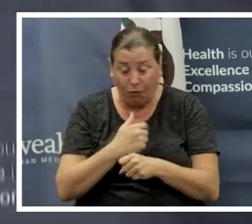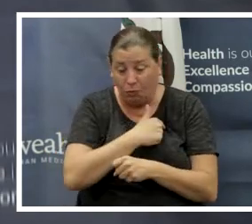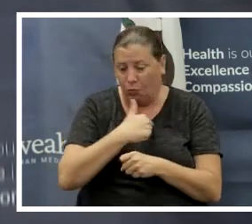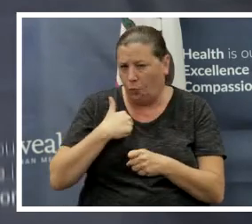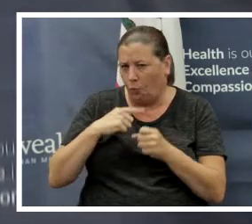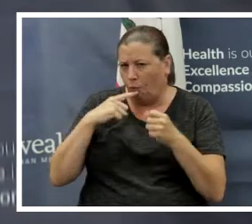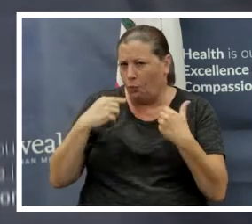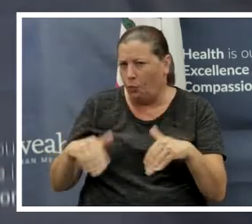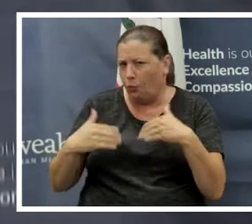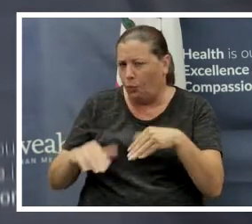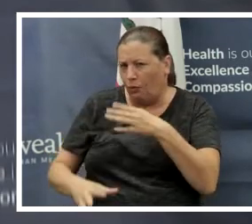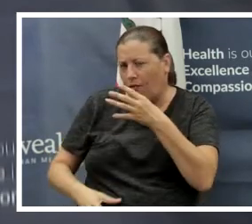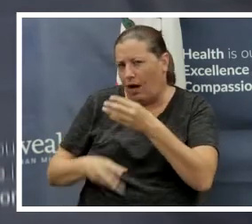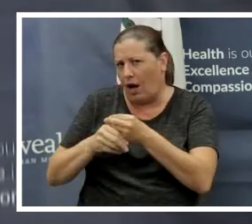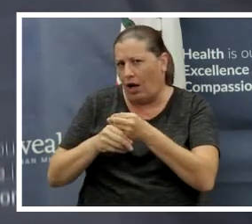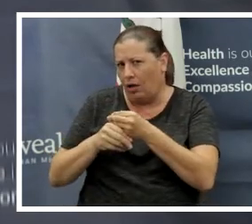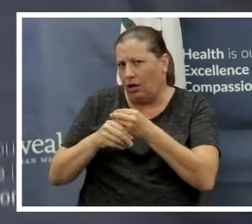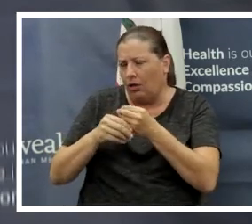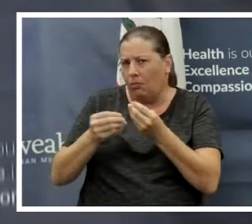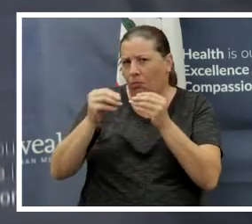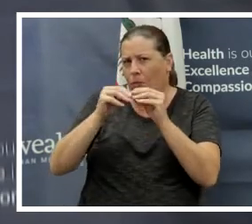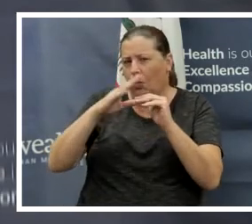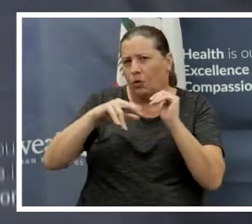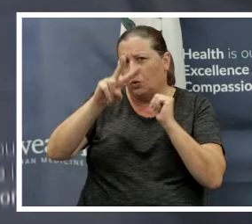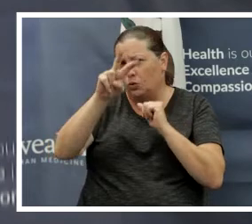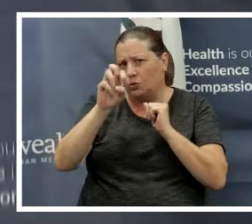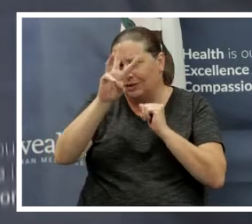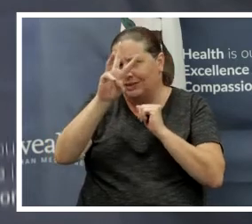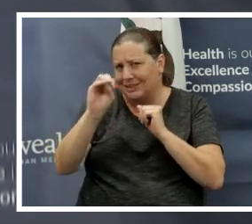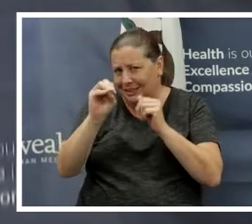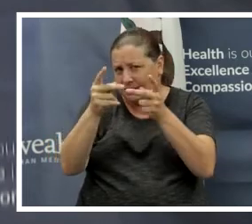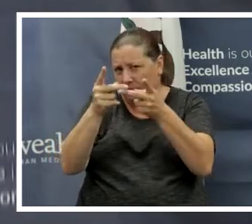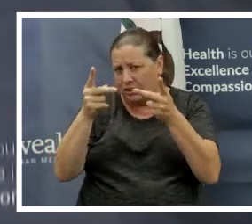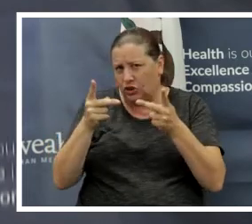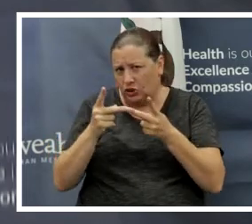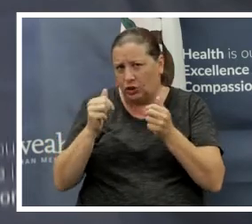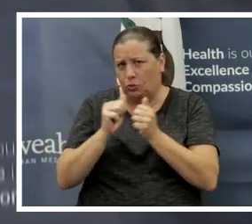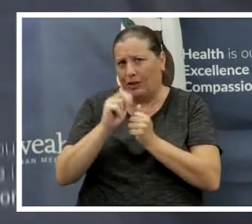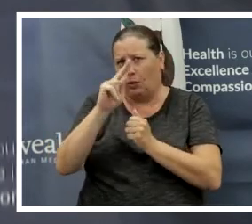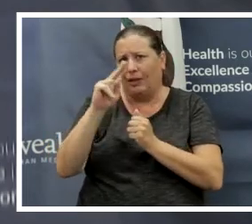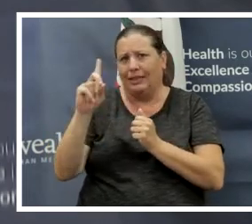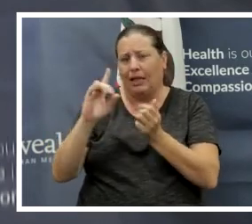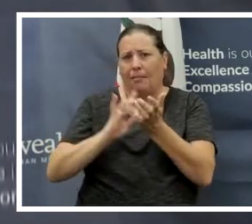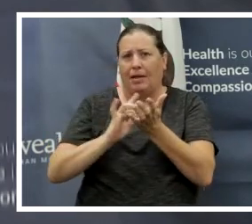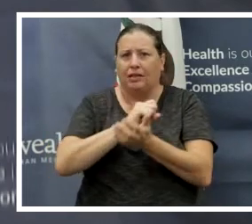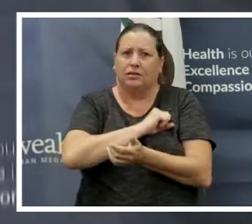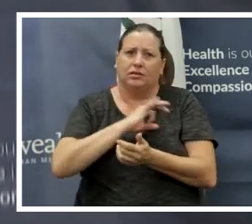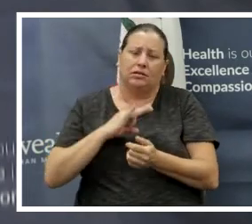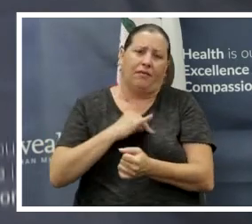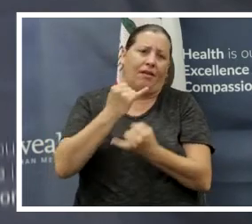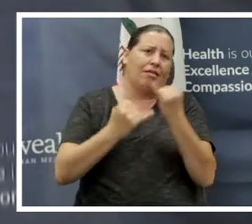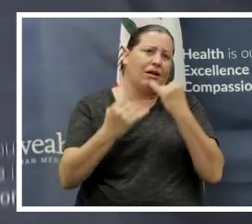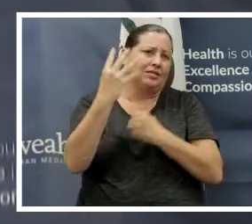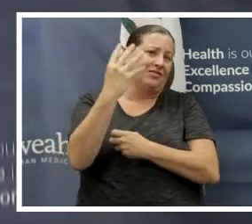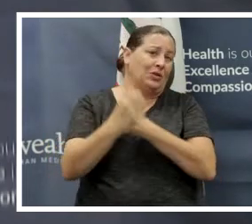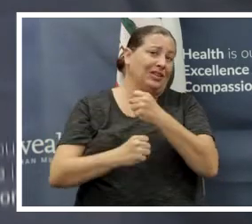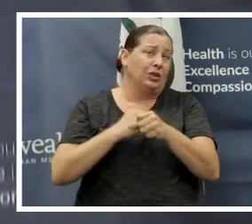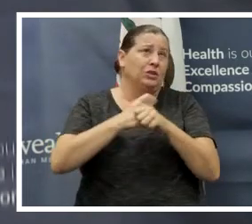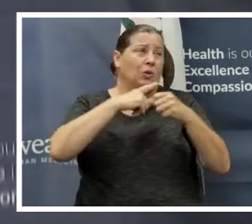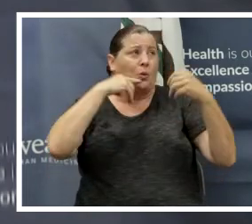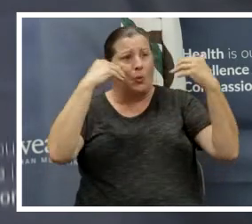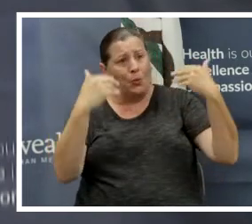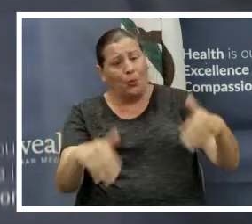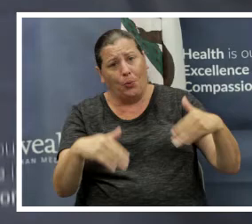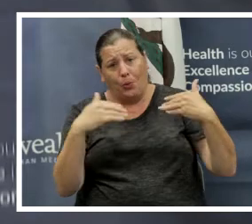than 260 physicians to the Kaweah Delta medical staff over the last 4 years. So that is a